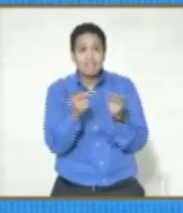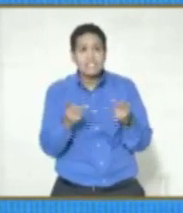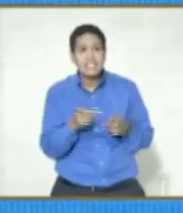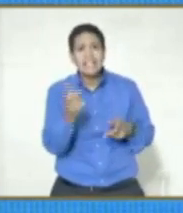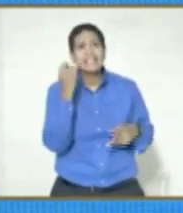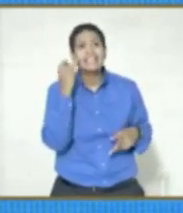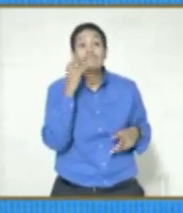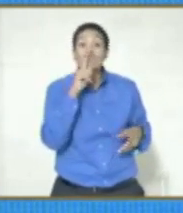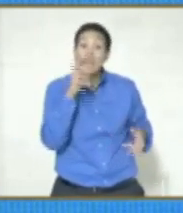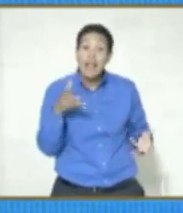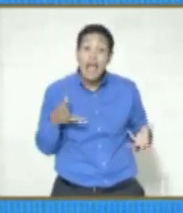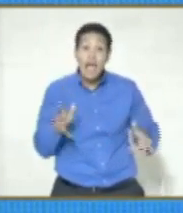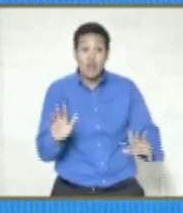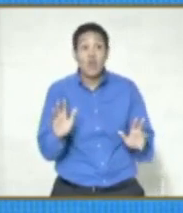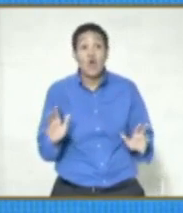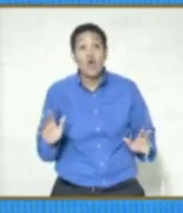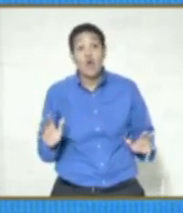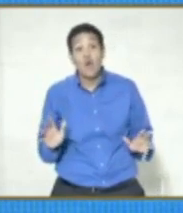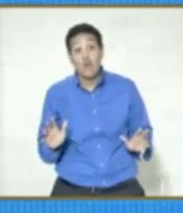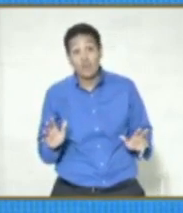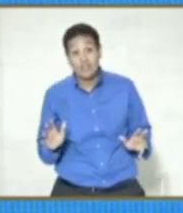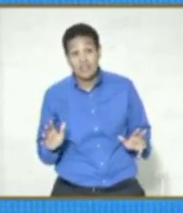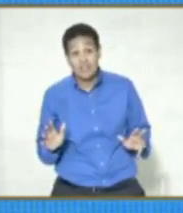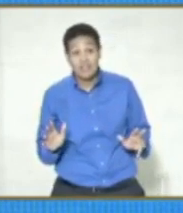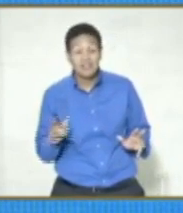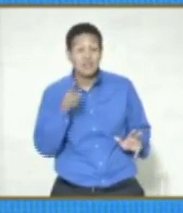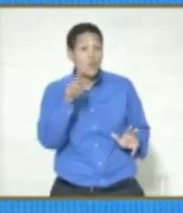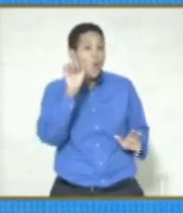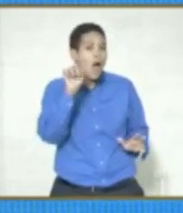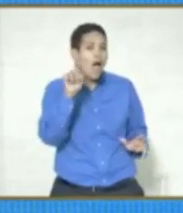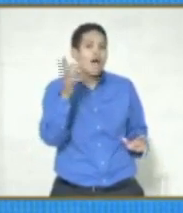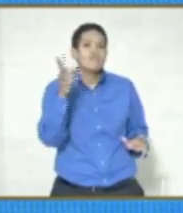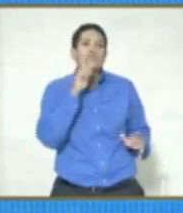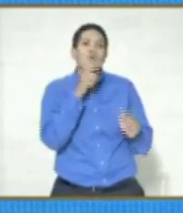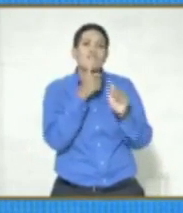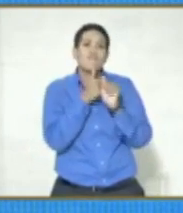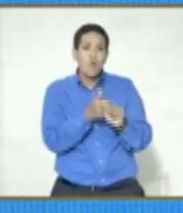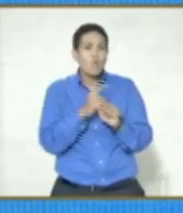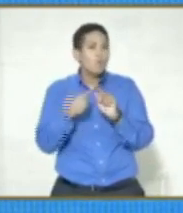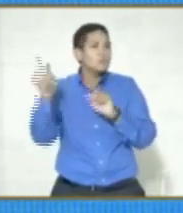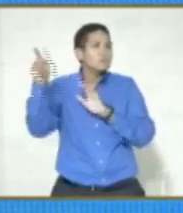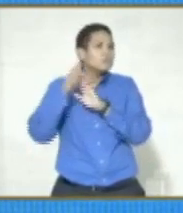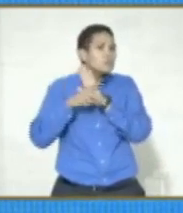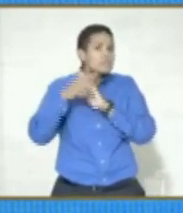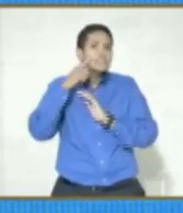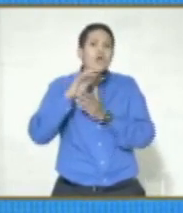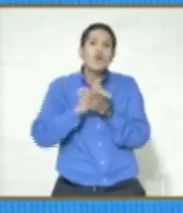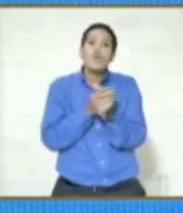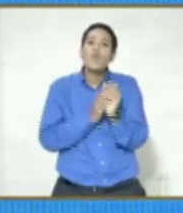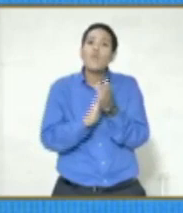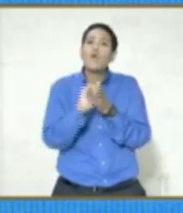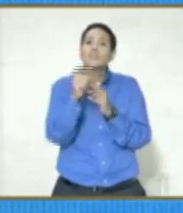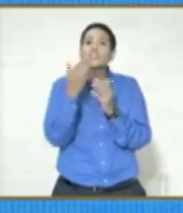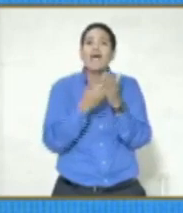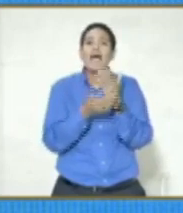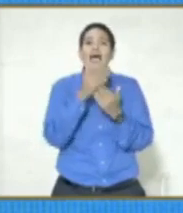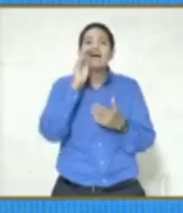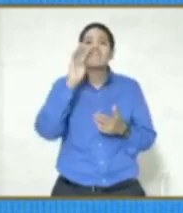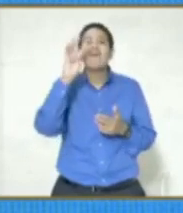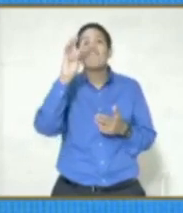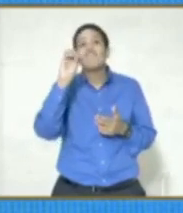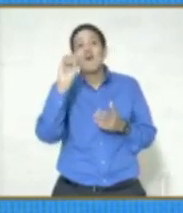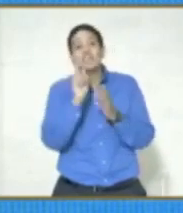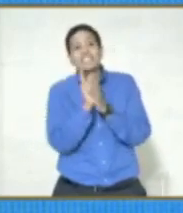to be allowed in extreme cases, of course, then certainly you have to follow the protocols, wash your hands for at least 40 seconds, or use